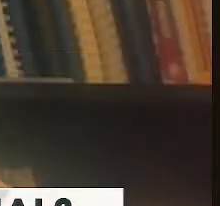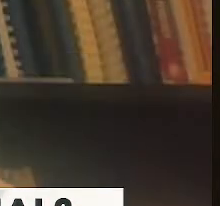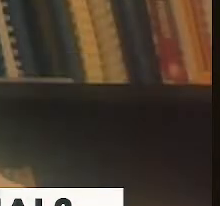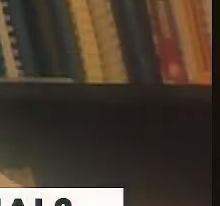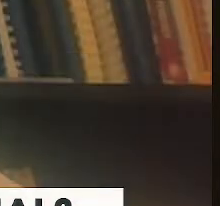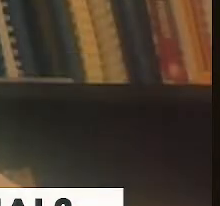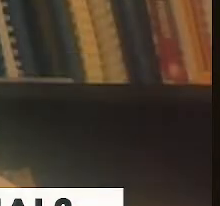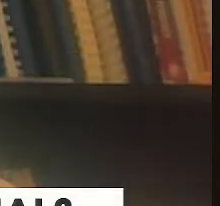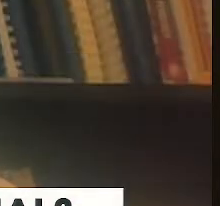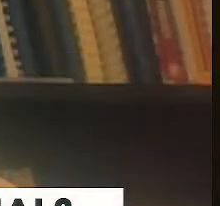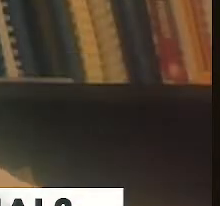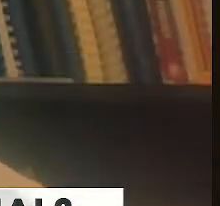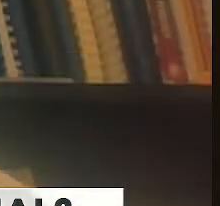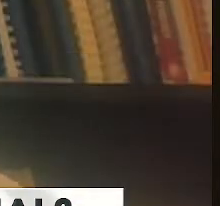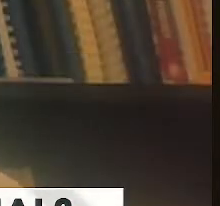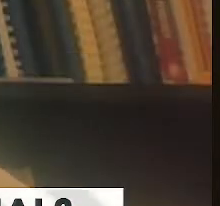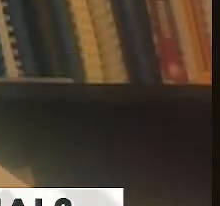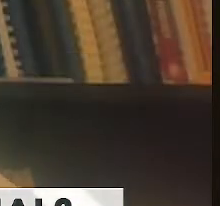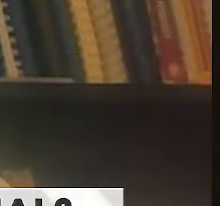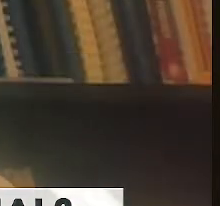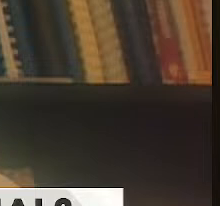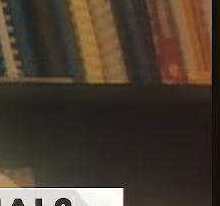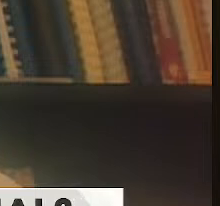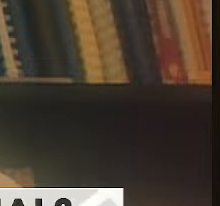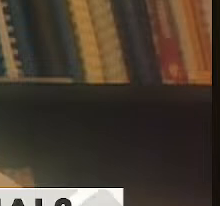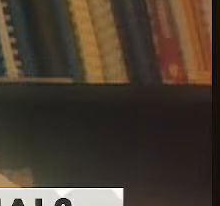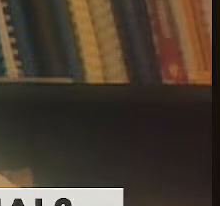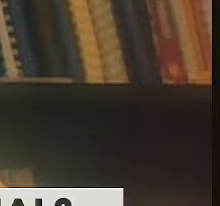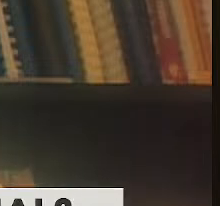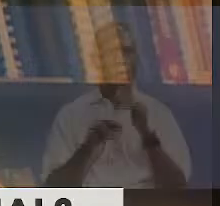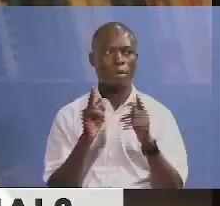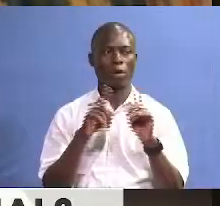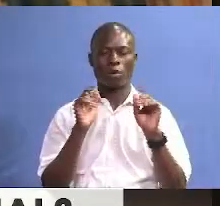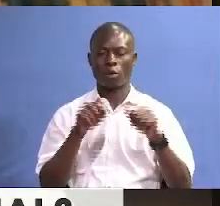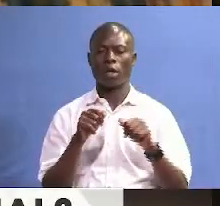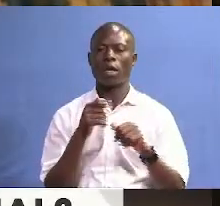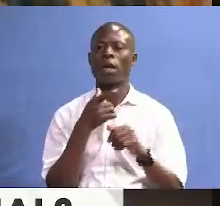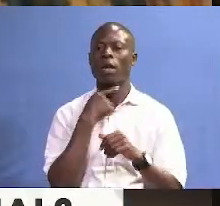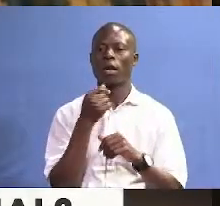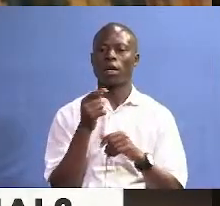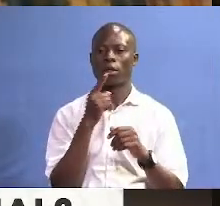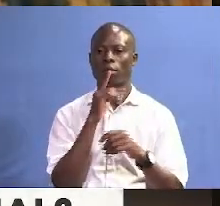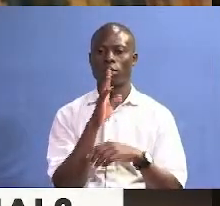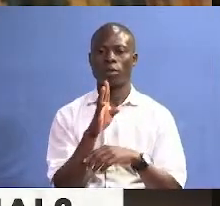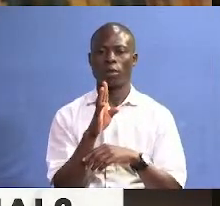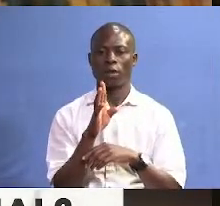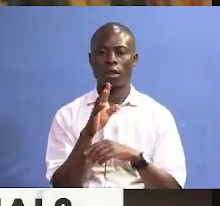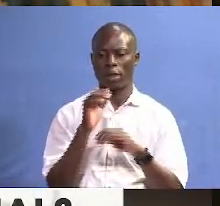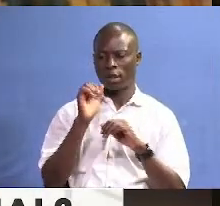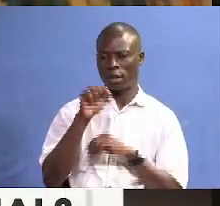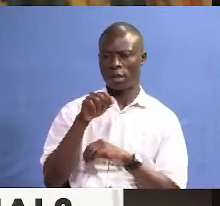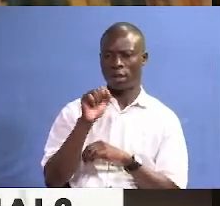Apologies, I seem to be having an echo. Right. But what I would just like to yes.